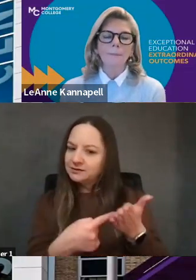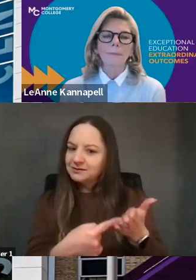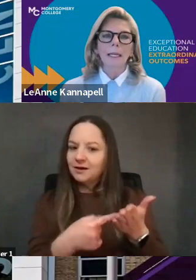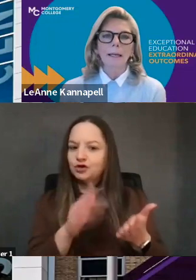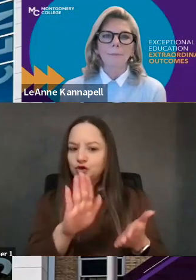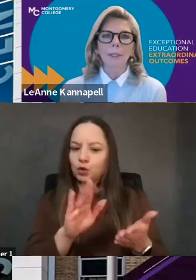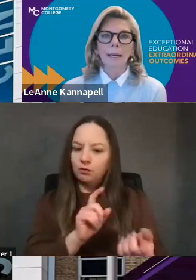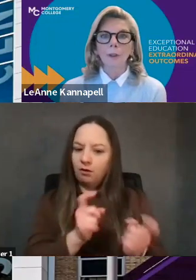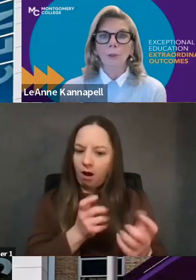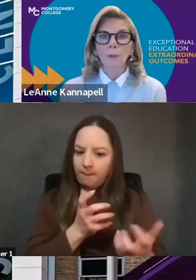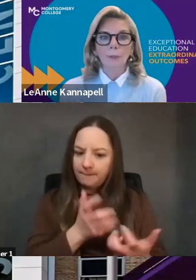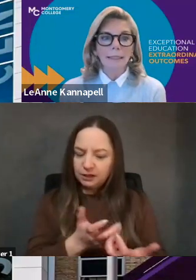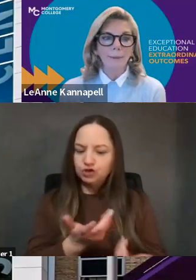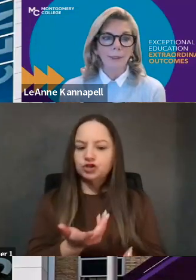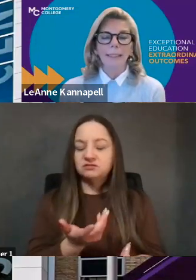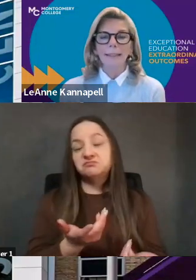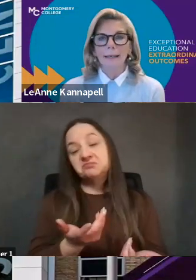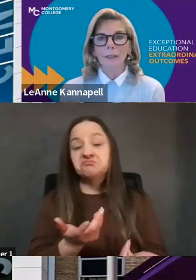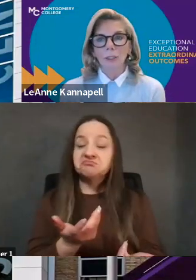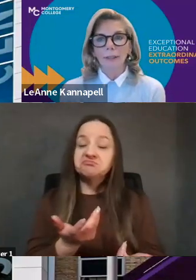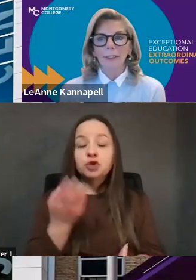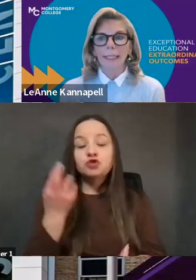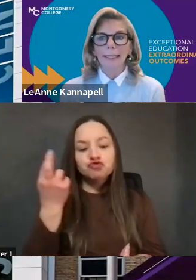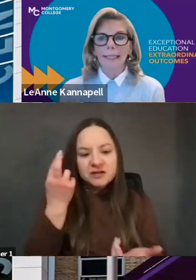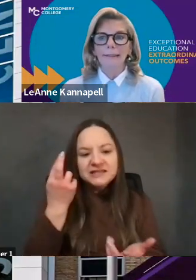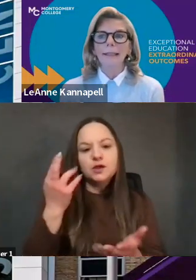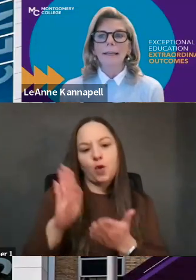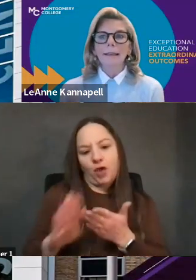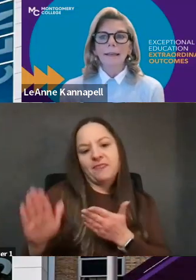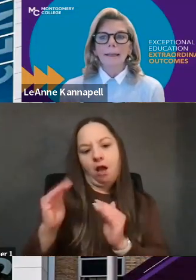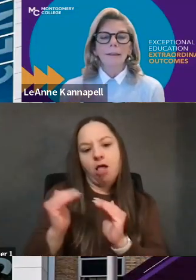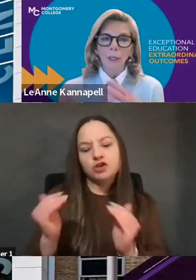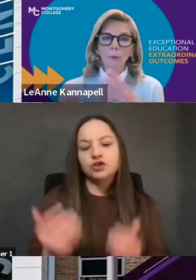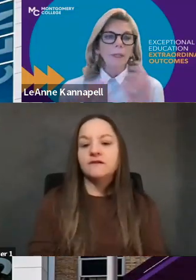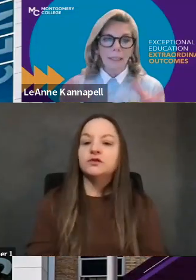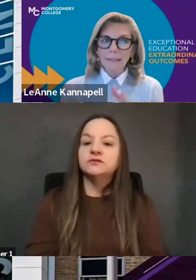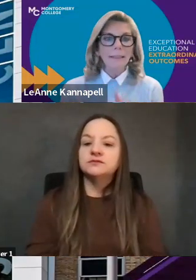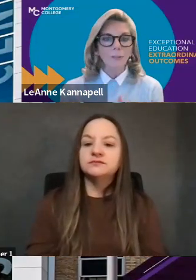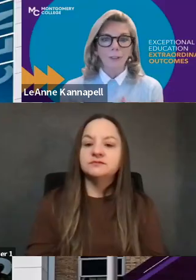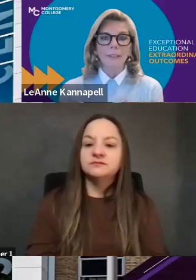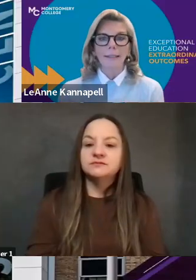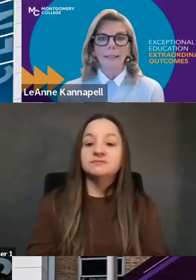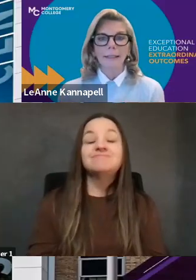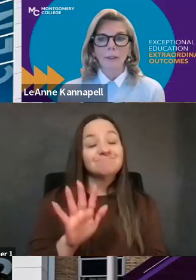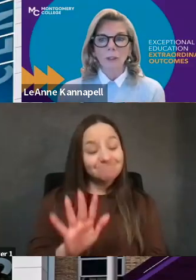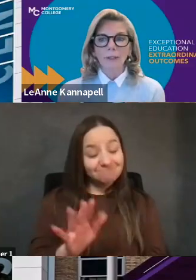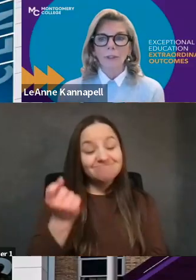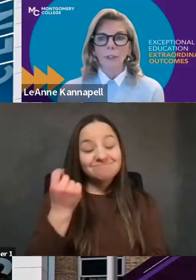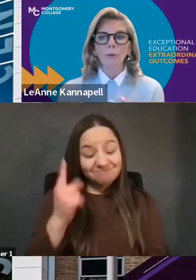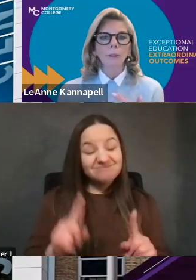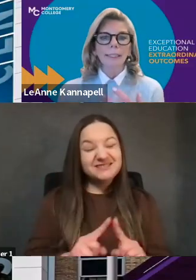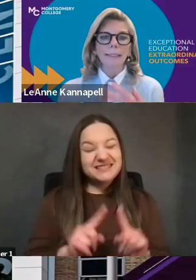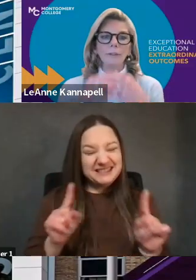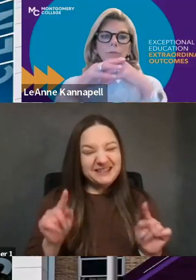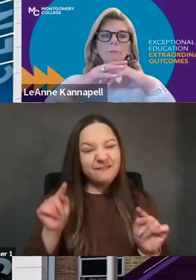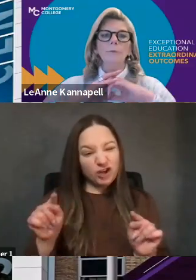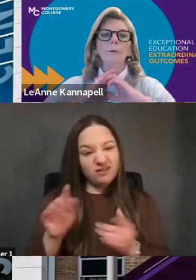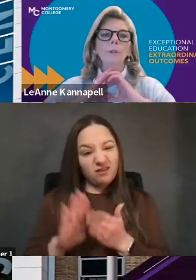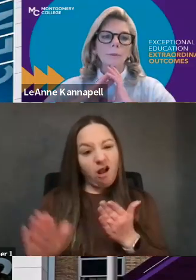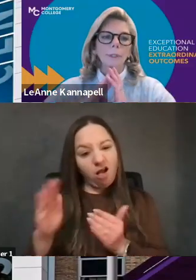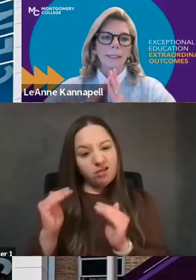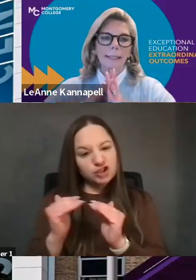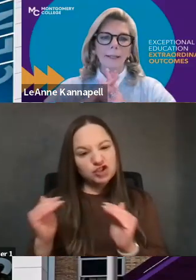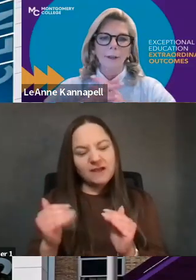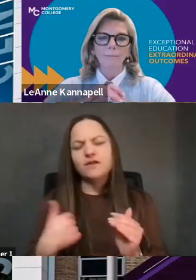accommodations that could be reasonable at the college level. And again, it is different at the college level. So